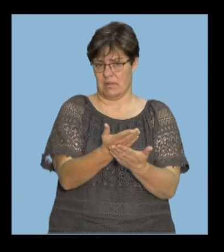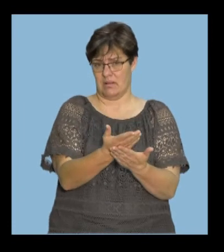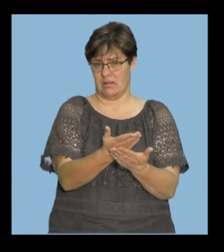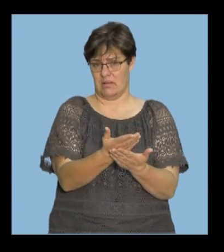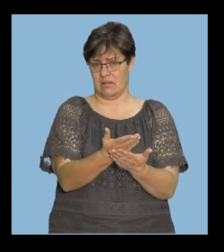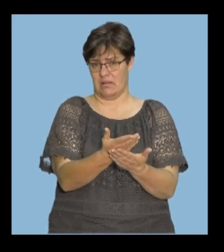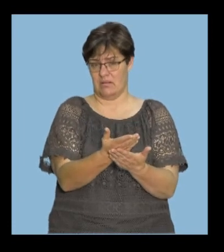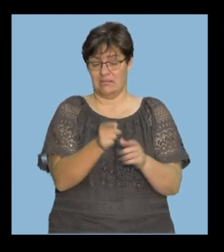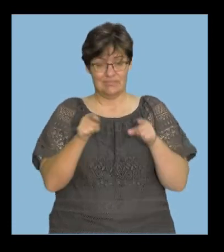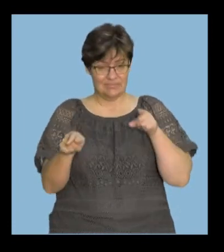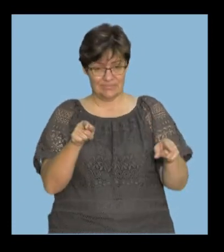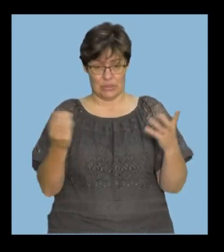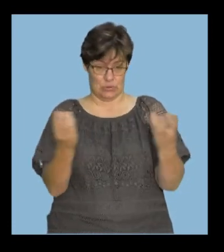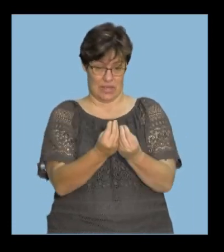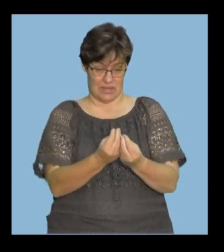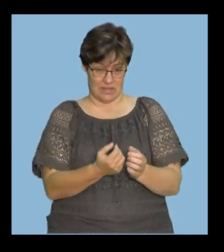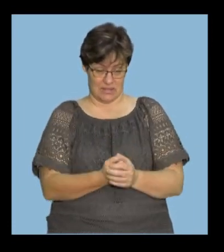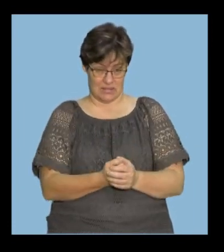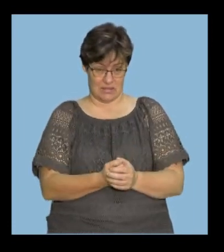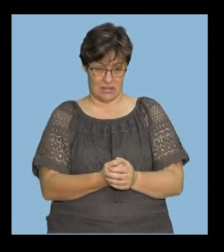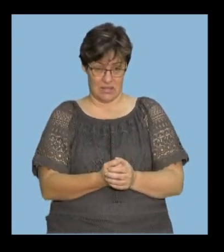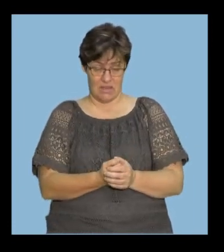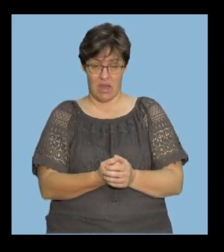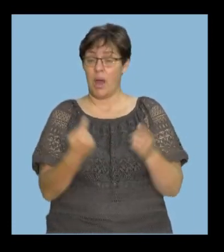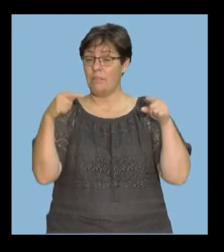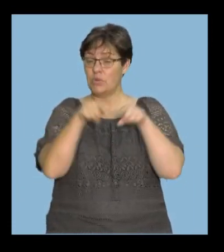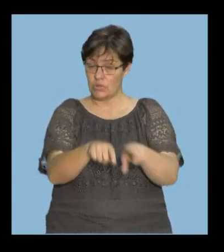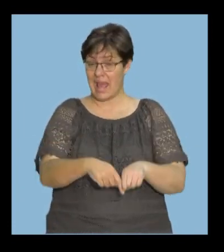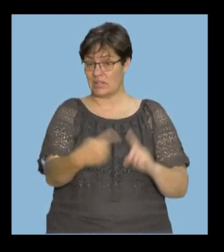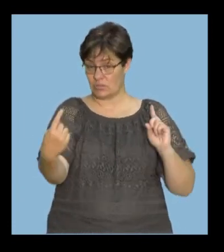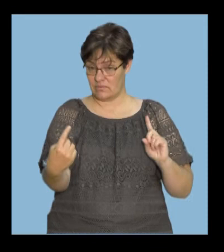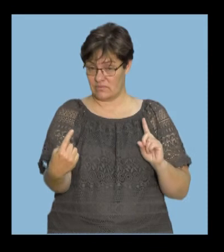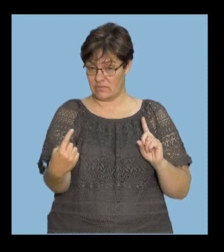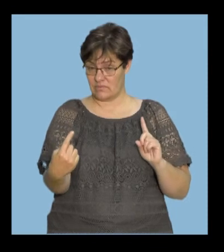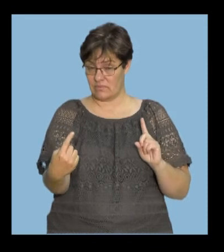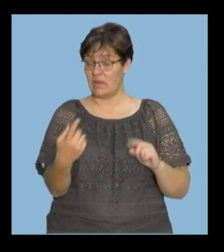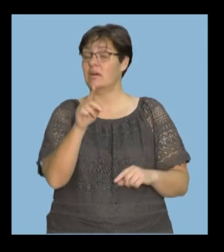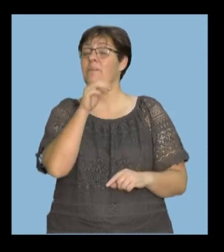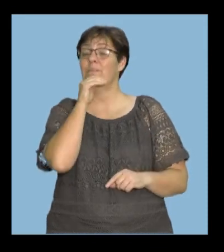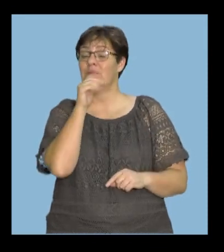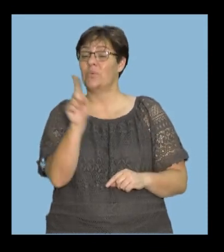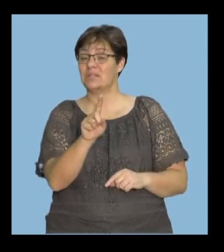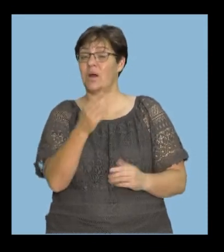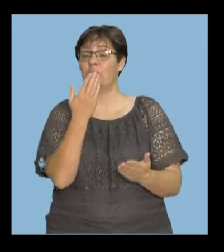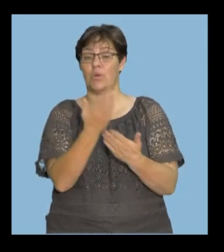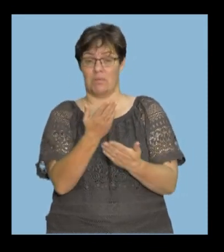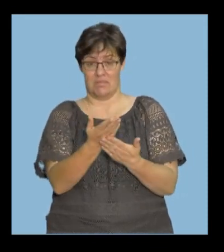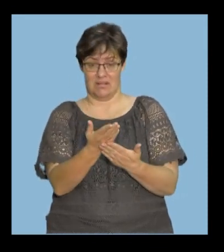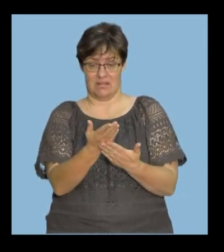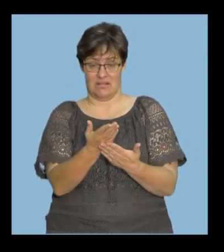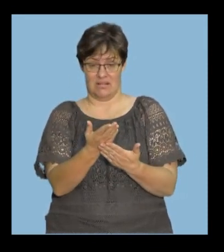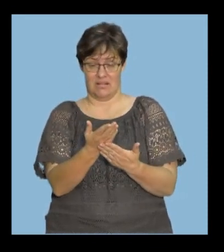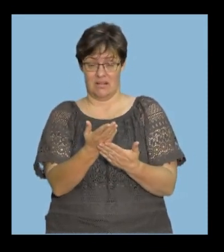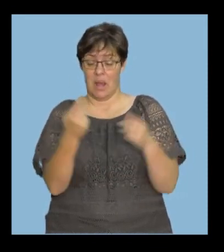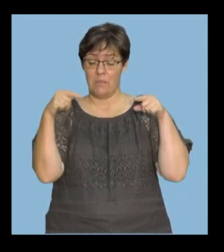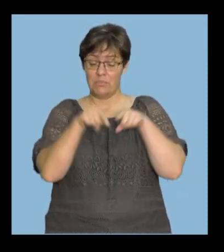probability of those two together? If it's mutually exclusive, Remember, we said the